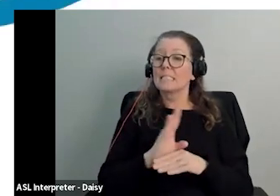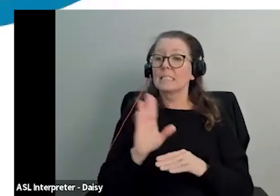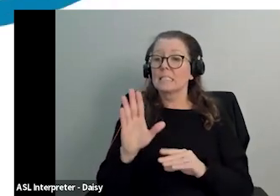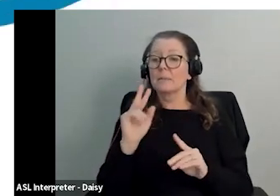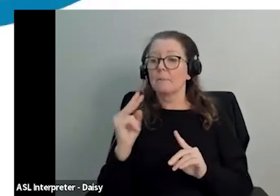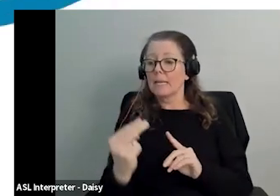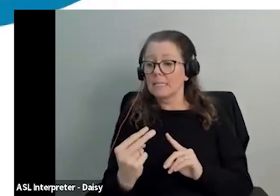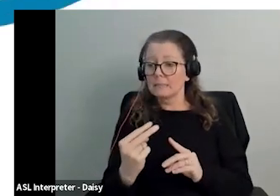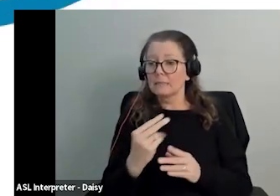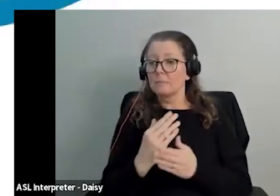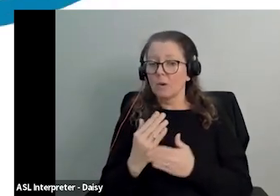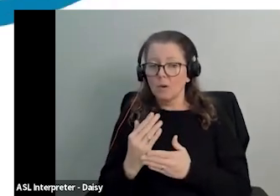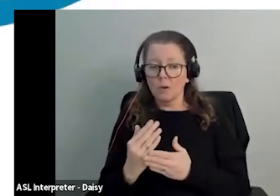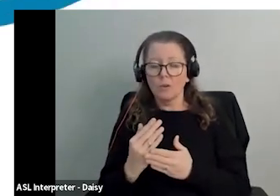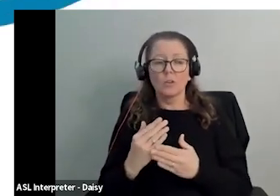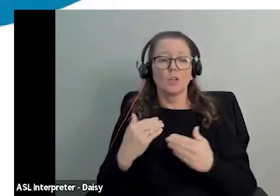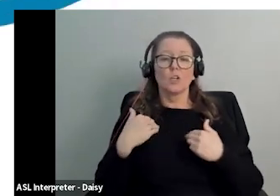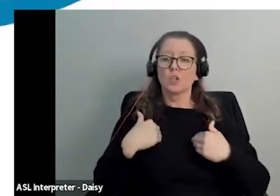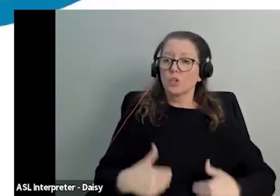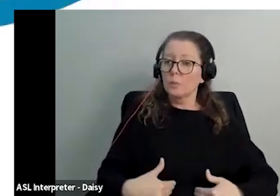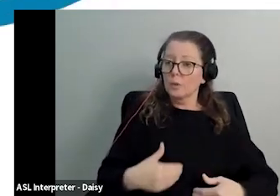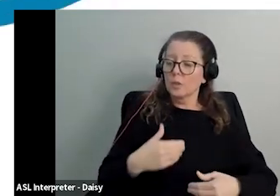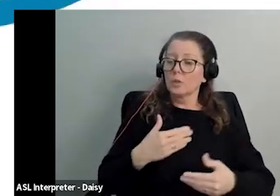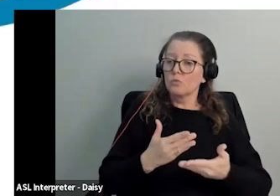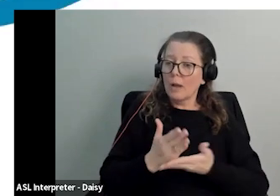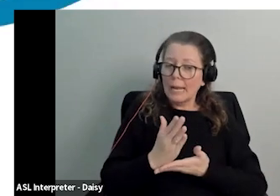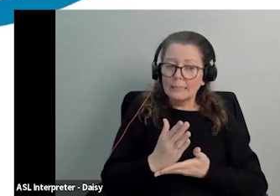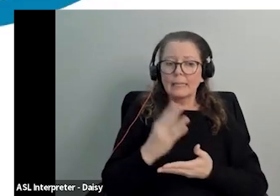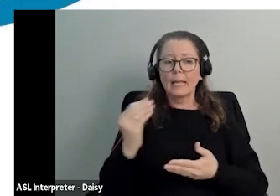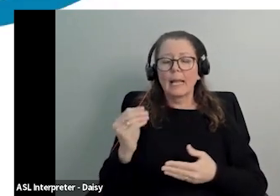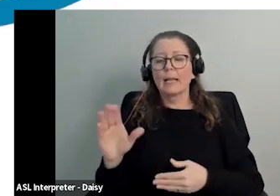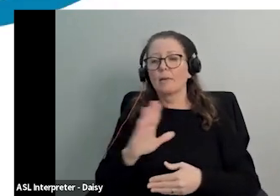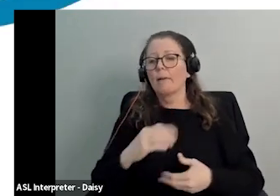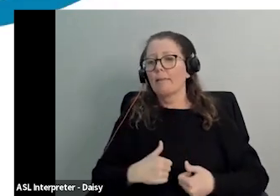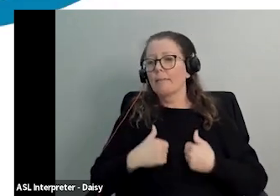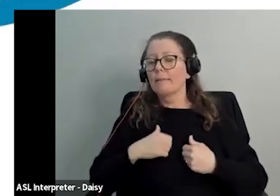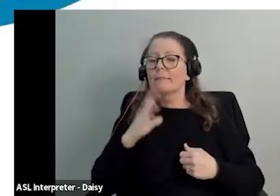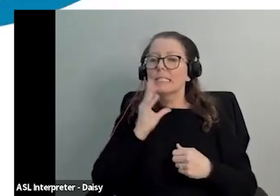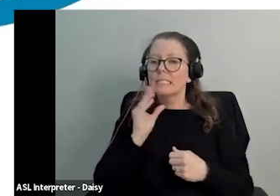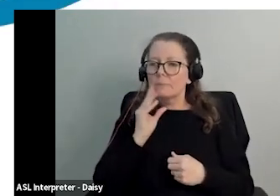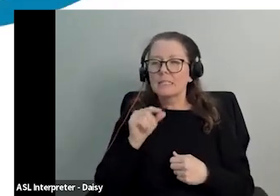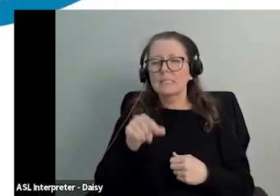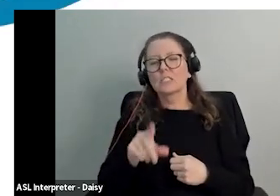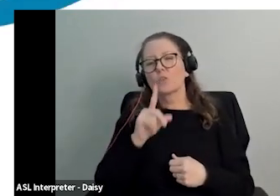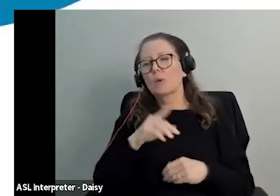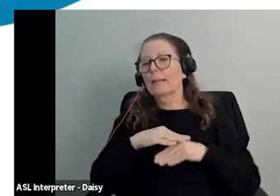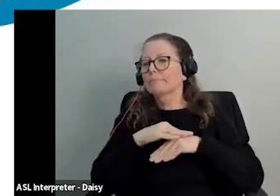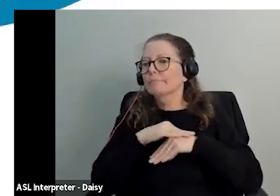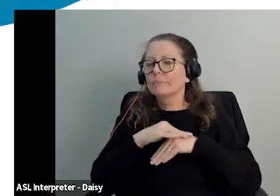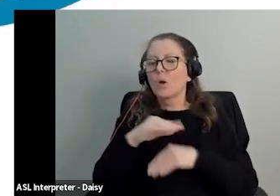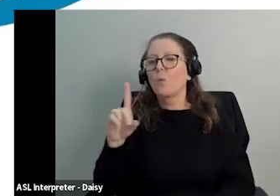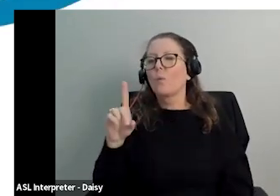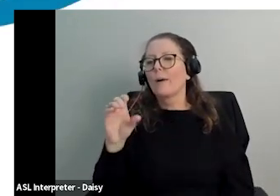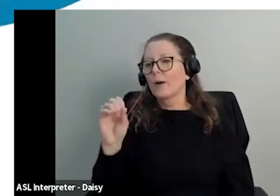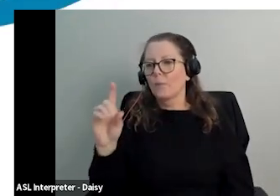it, as well as the human rights and then the lived experiences. Again, this is a 101 class on how